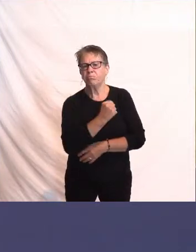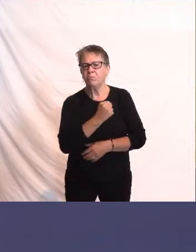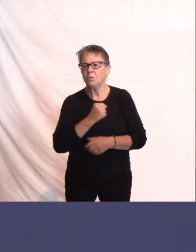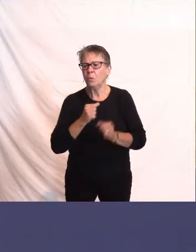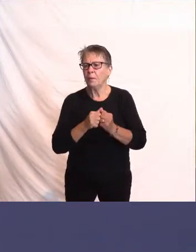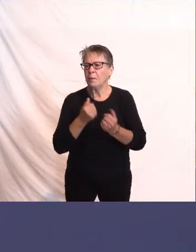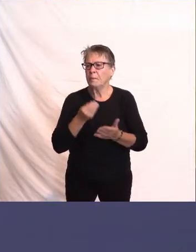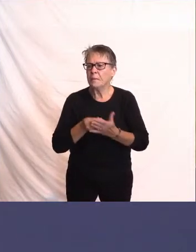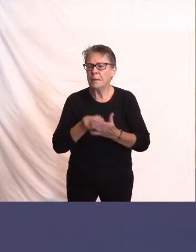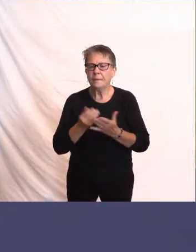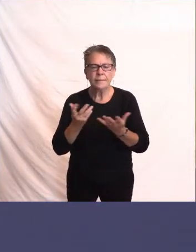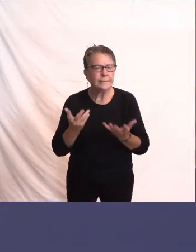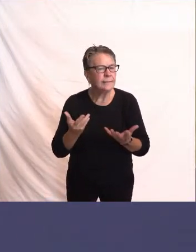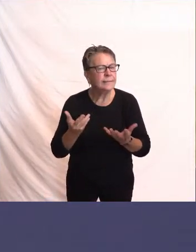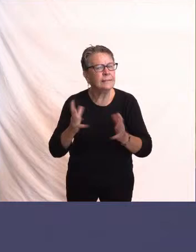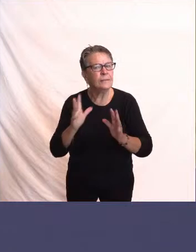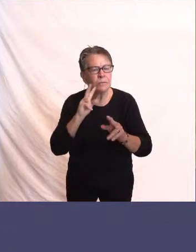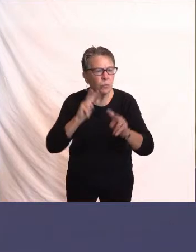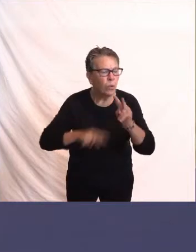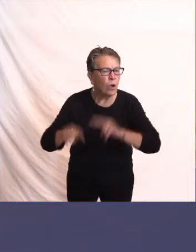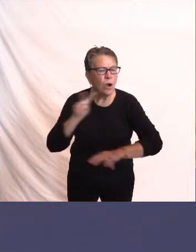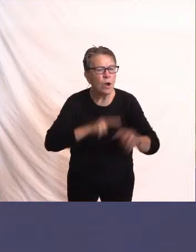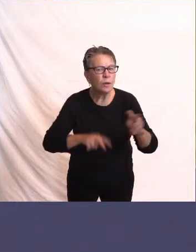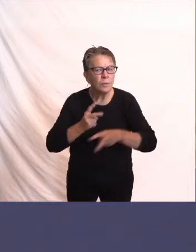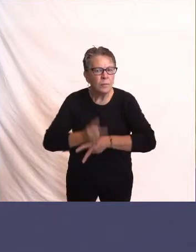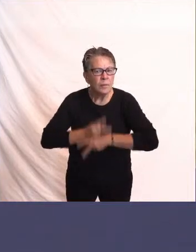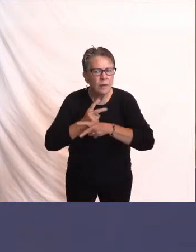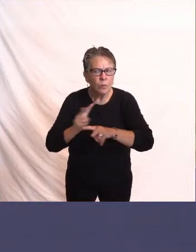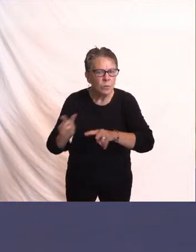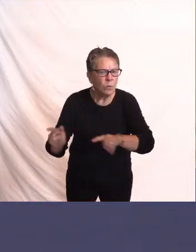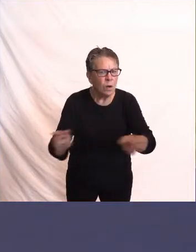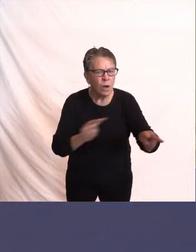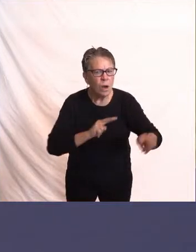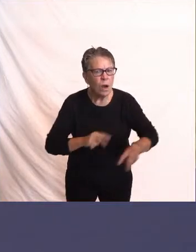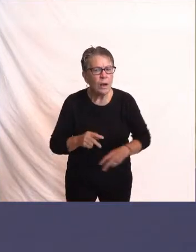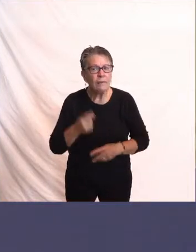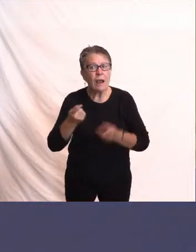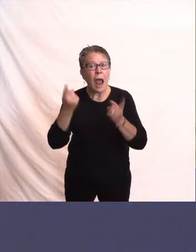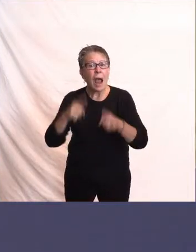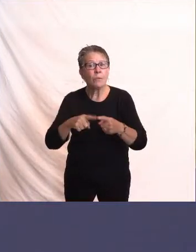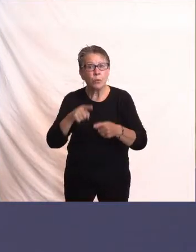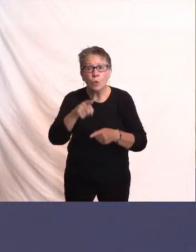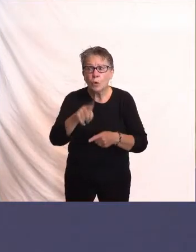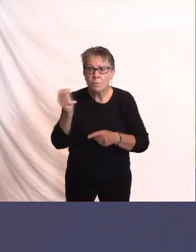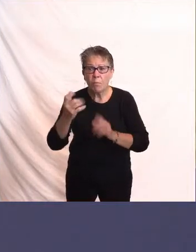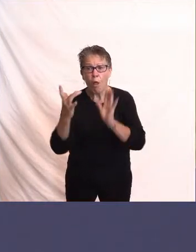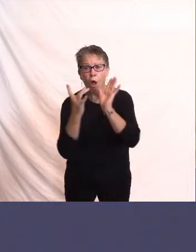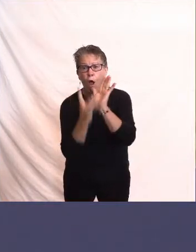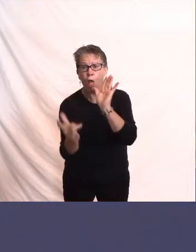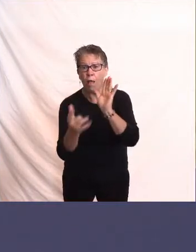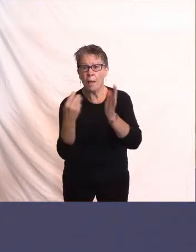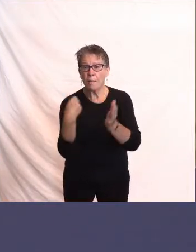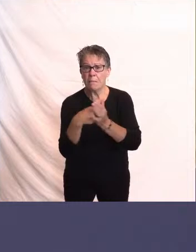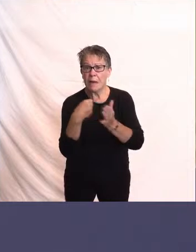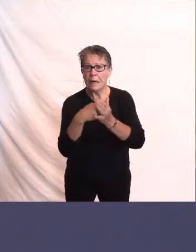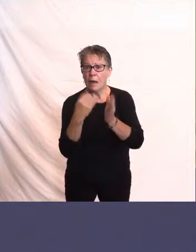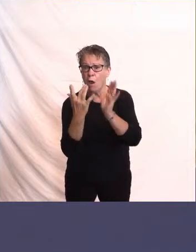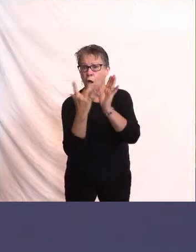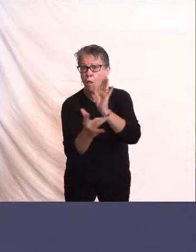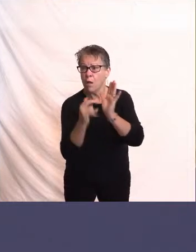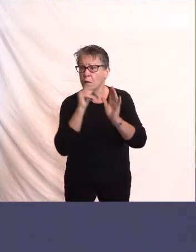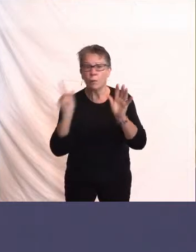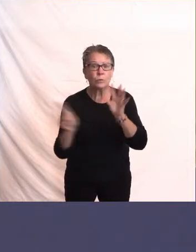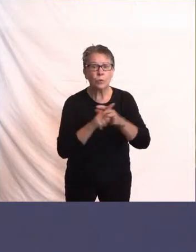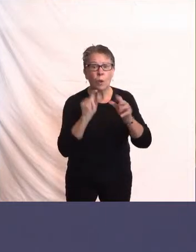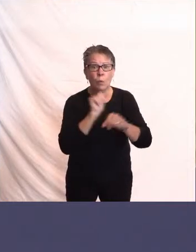973-504-6240 to report any of that price gouging or activity that is against the law.